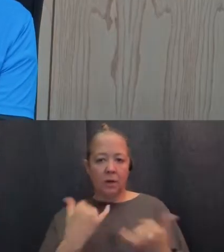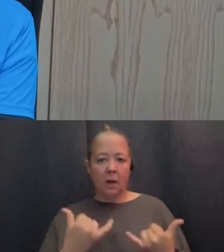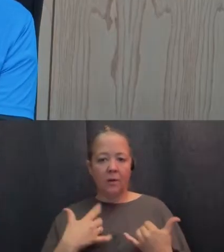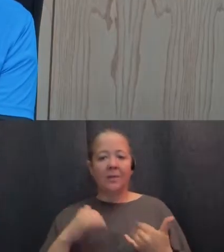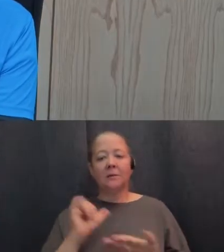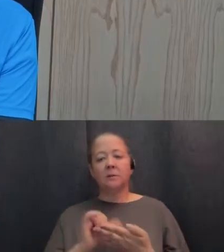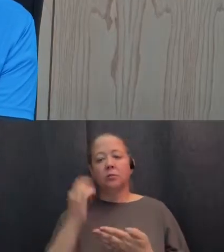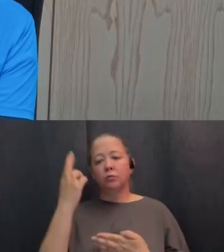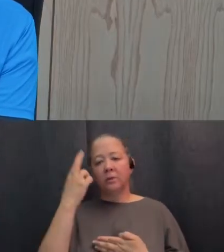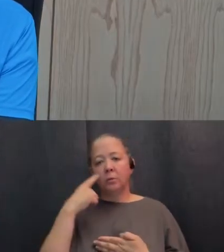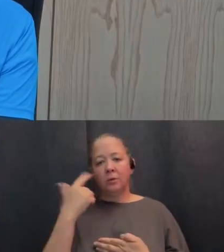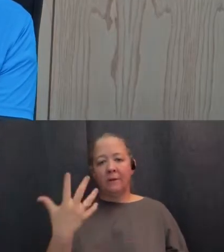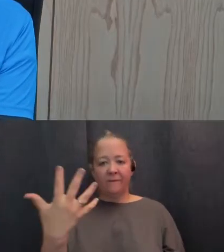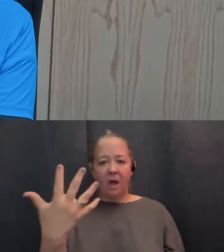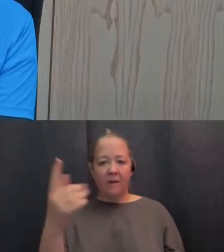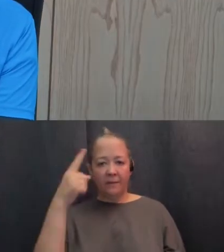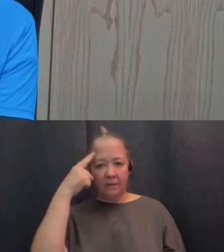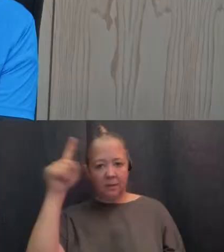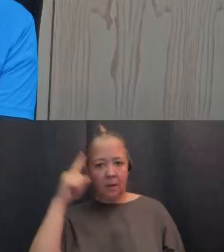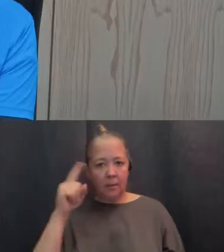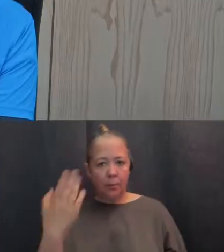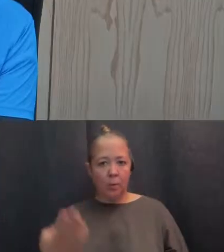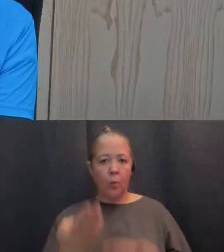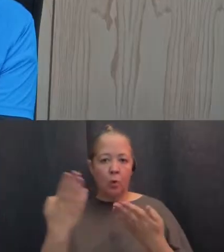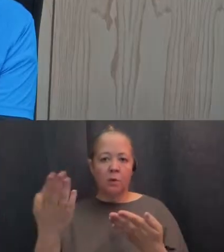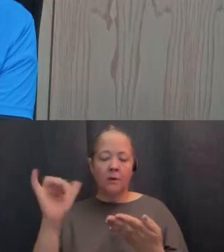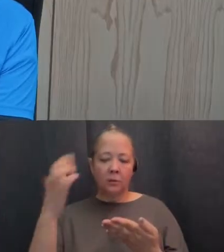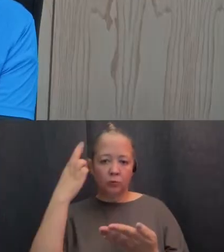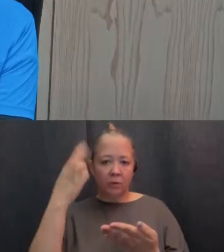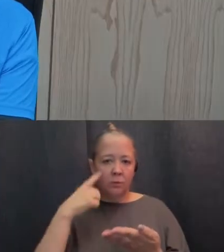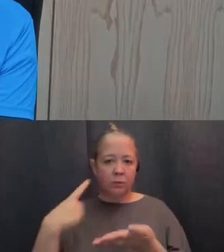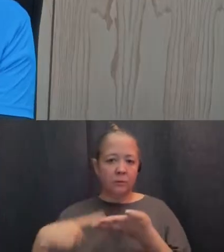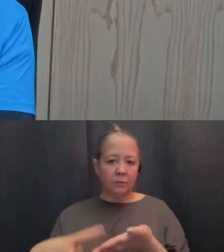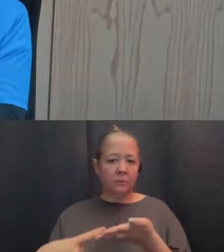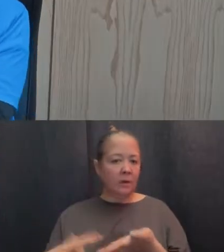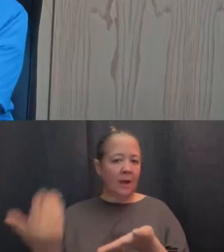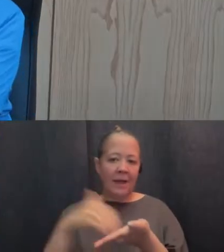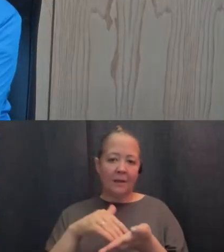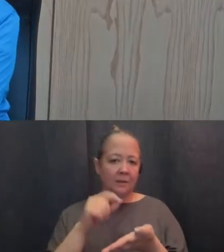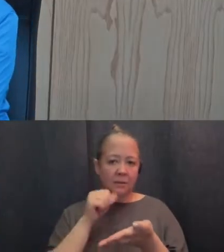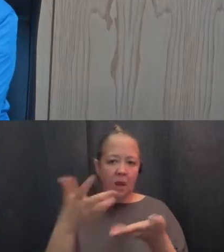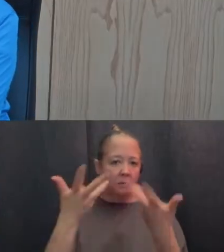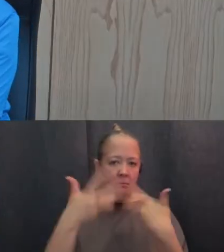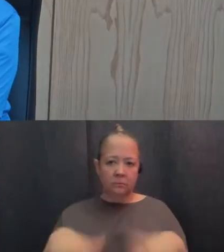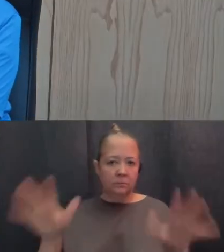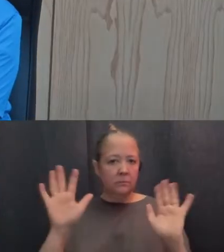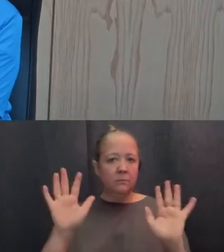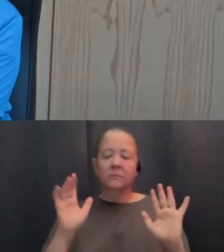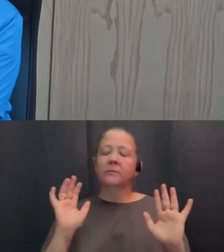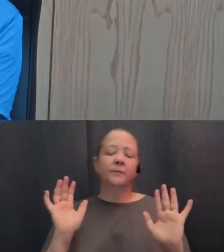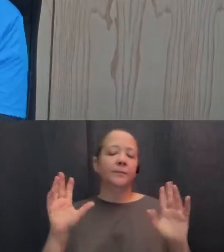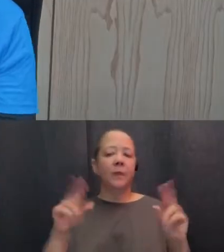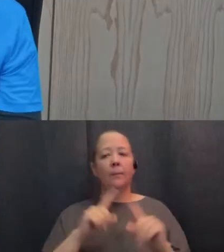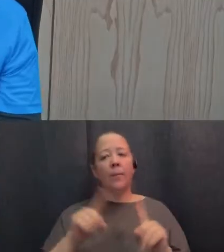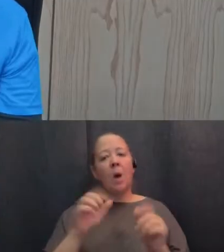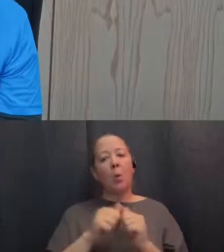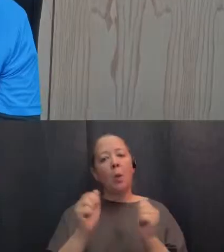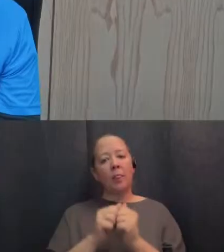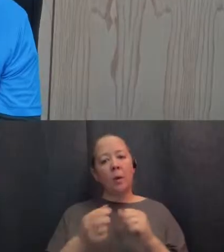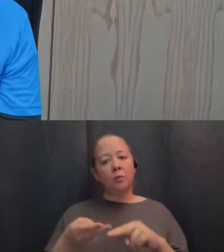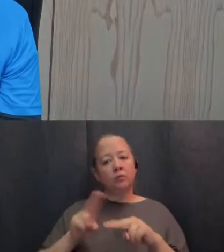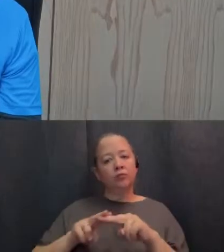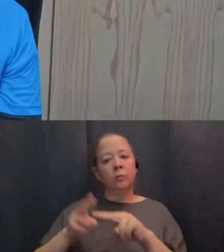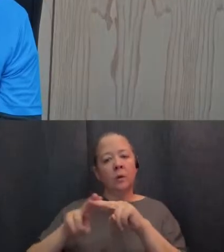proposal, and that's why we're having the conversation. Again, it's not a finished conversation, but even with those raises, our